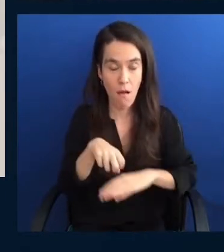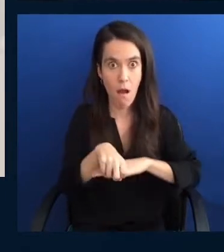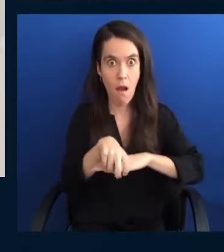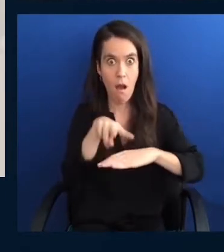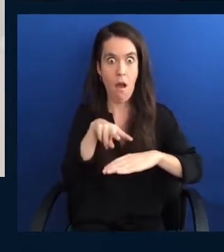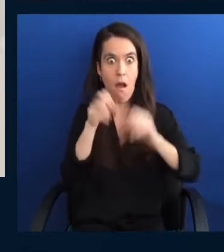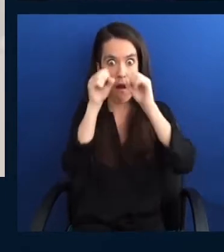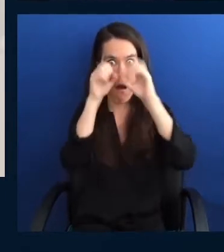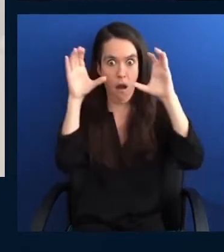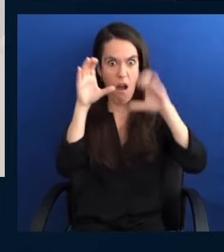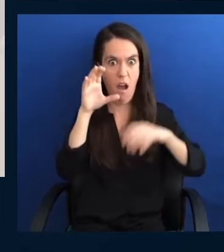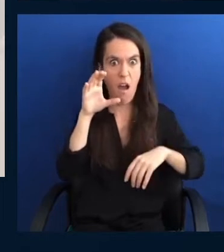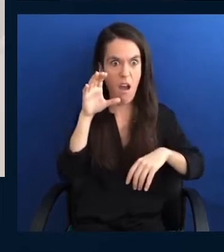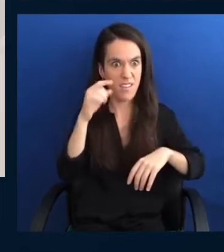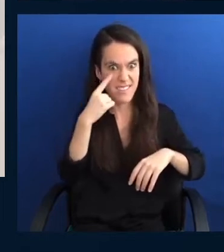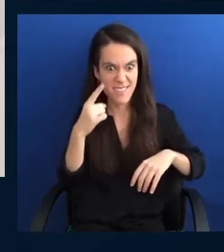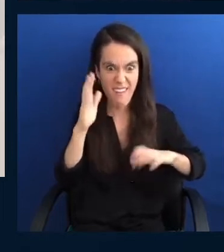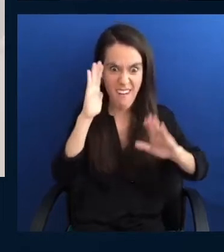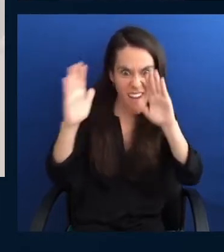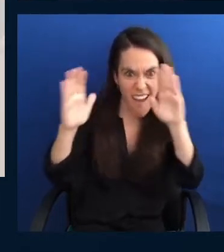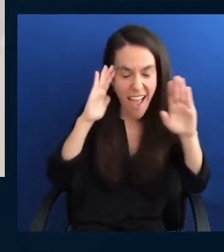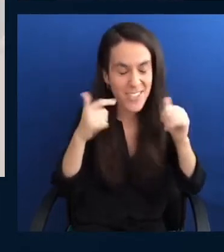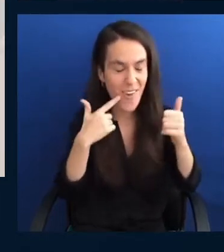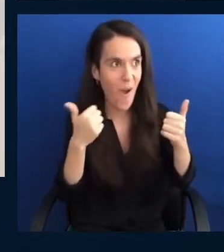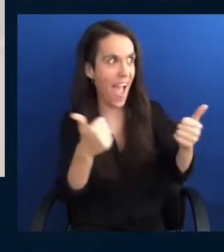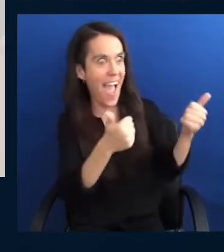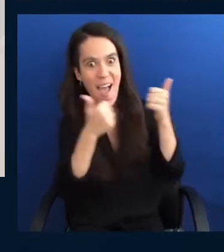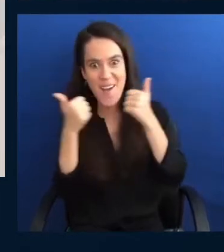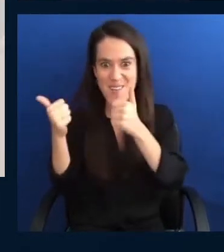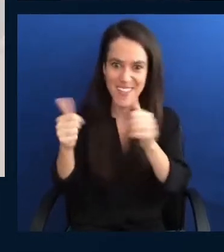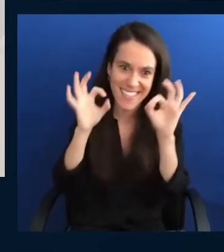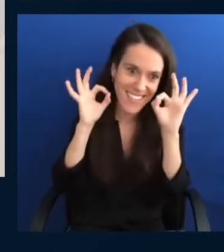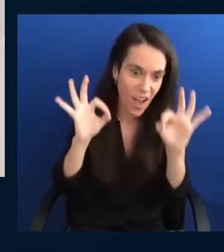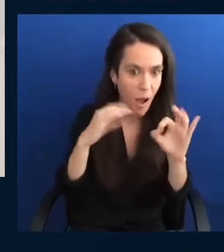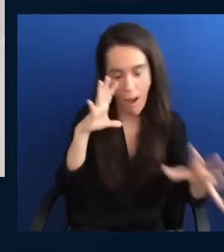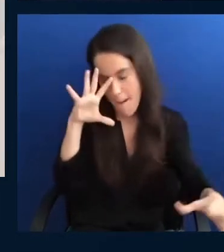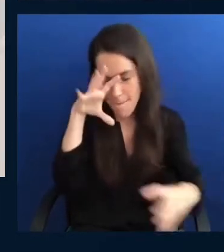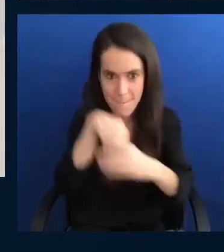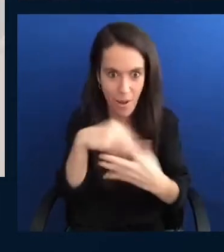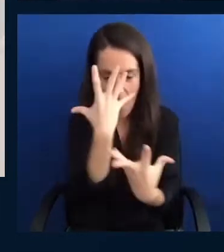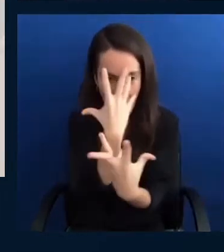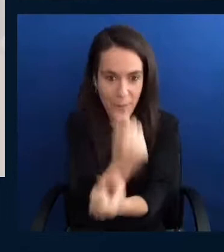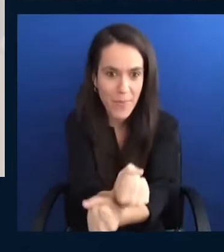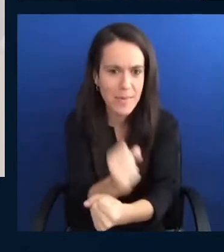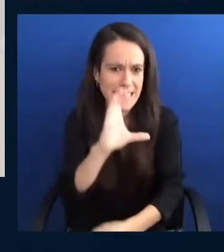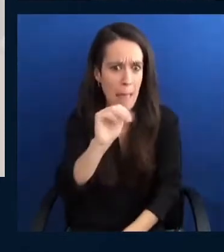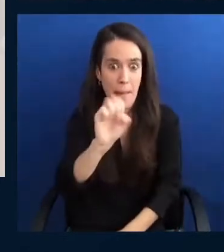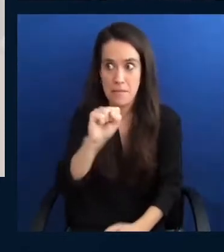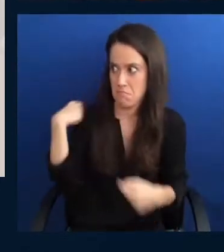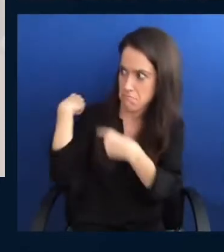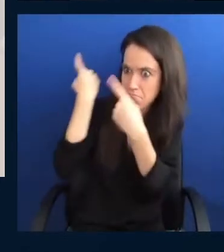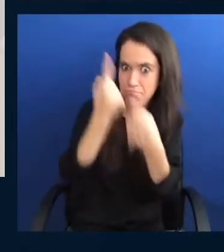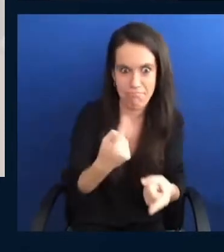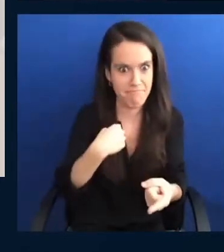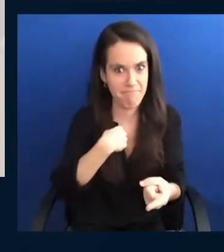fives, all the U-Rocks. You know, it was just amazing, and I fell in love, and I've been following the company in the CMS ever since. On